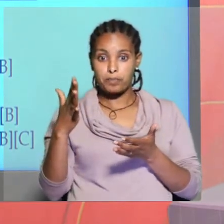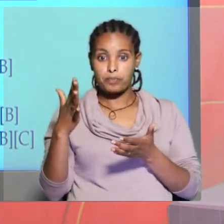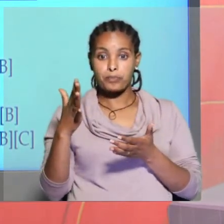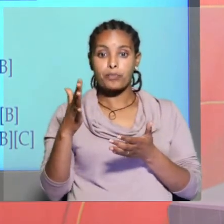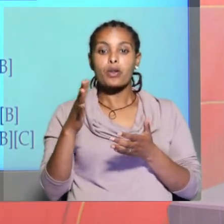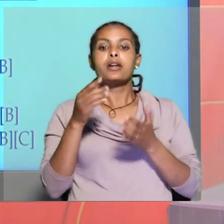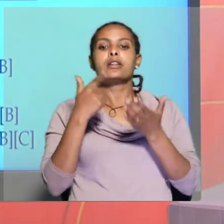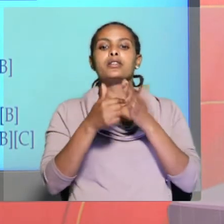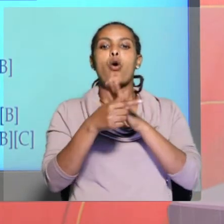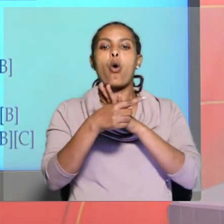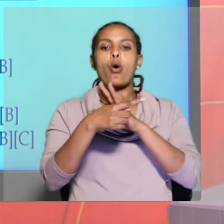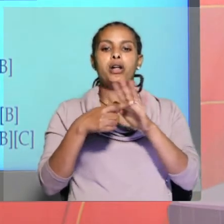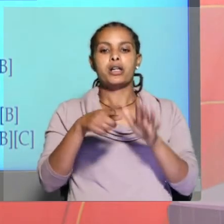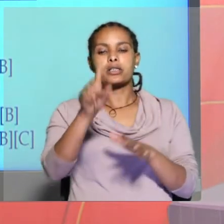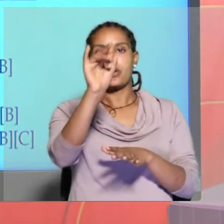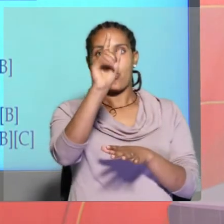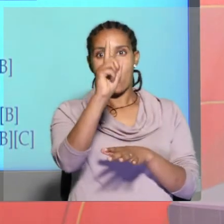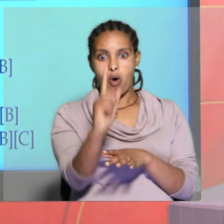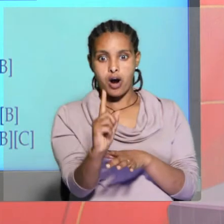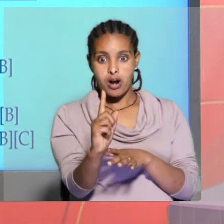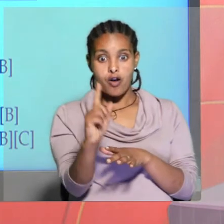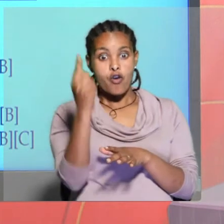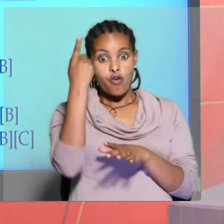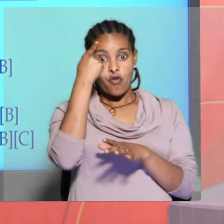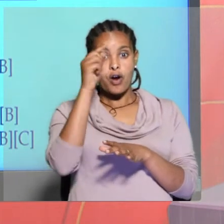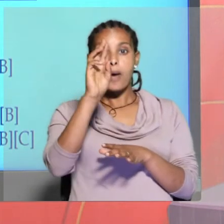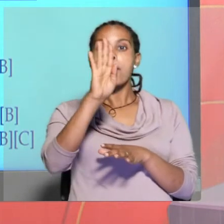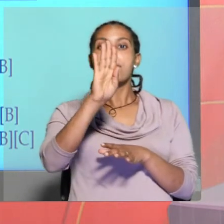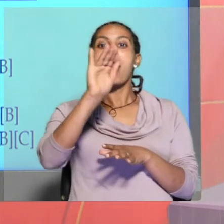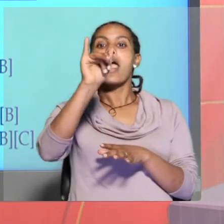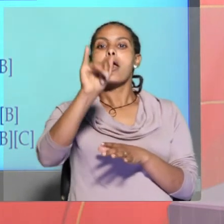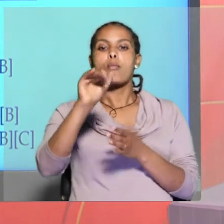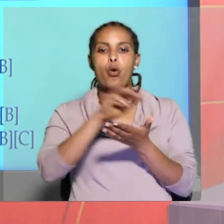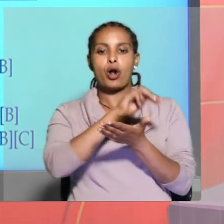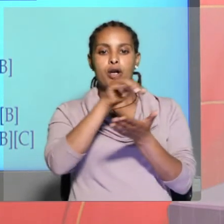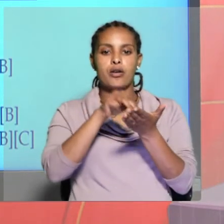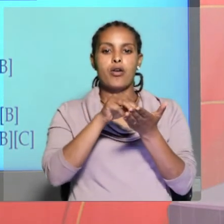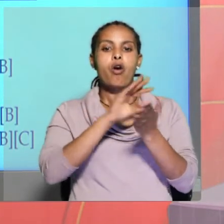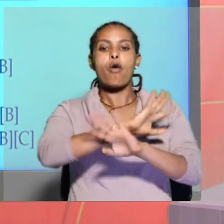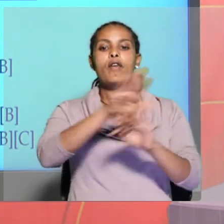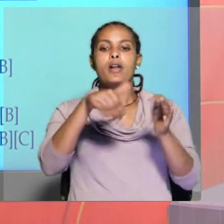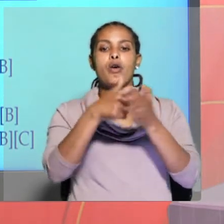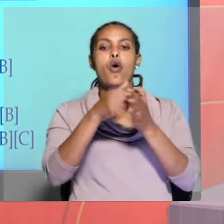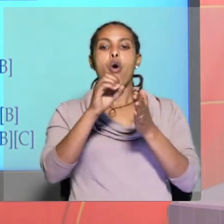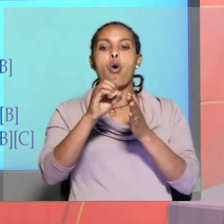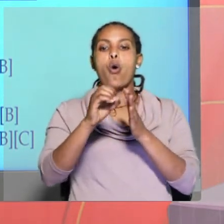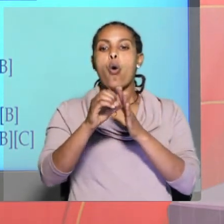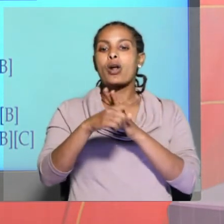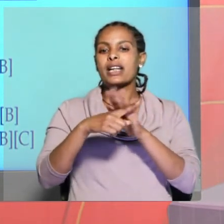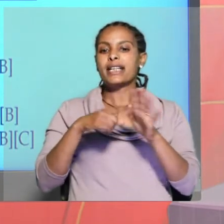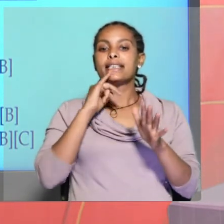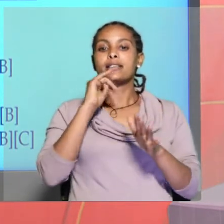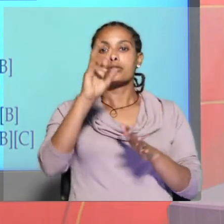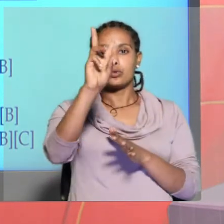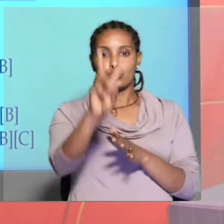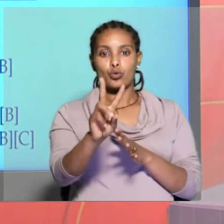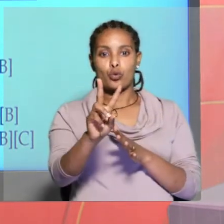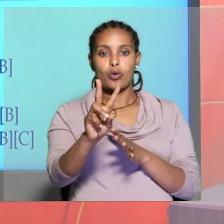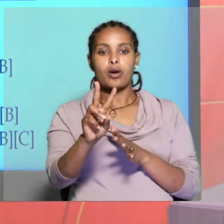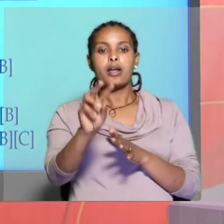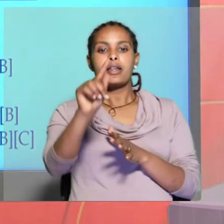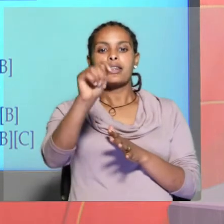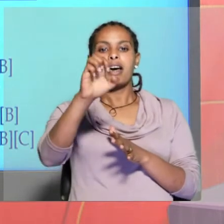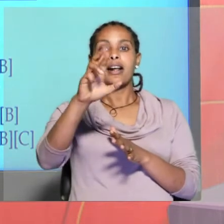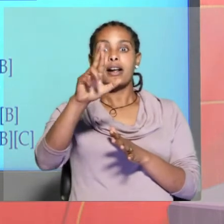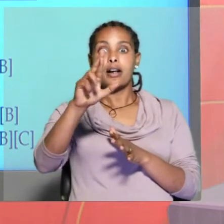its order is 1. For bimolecular, the overall order is 2. For